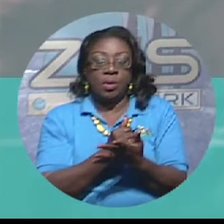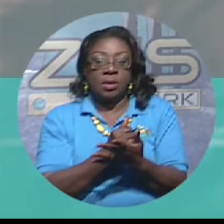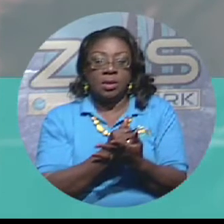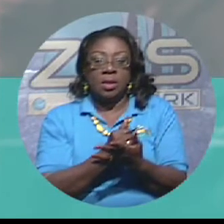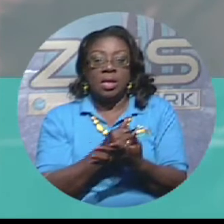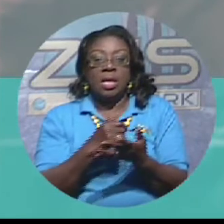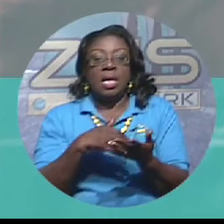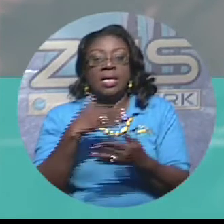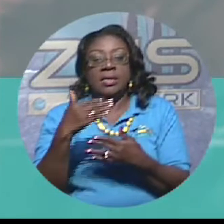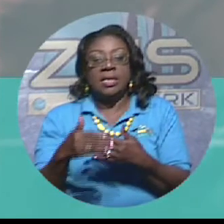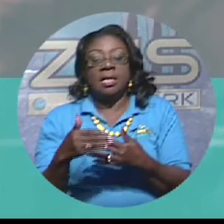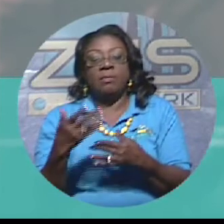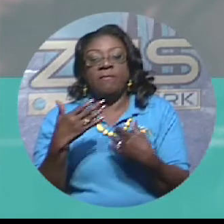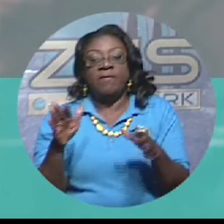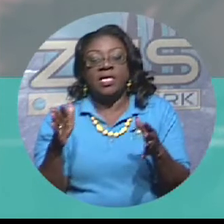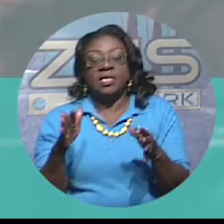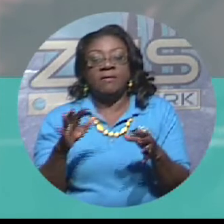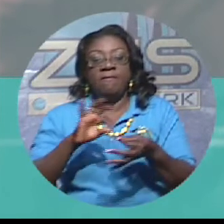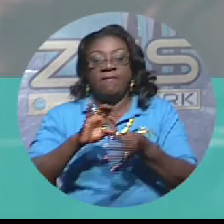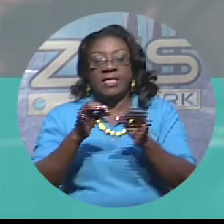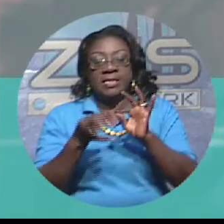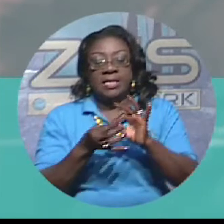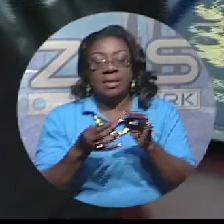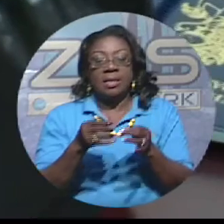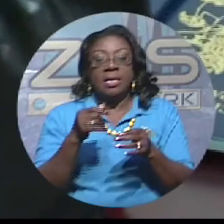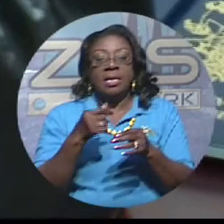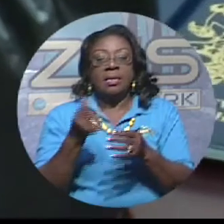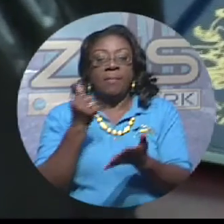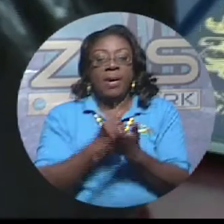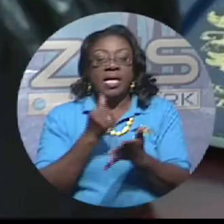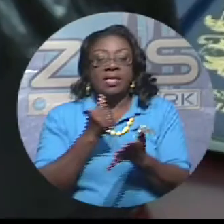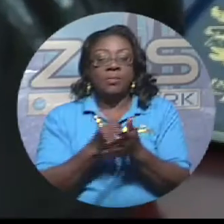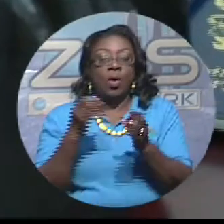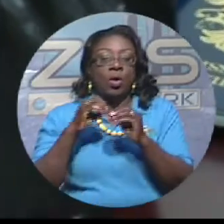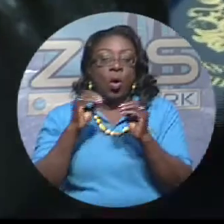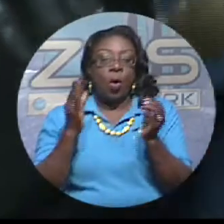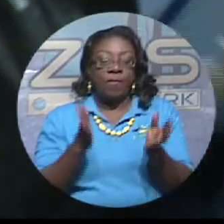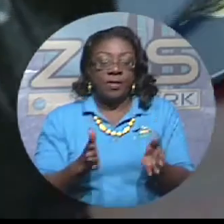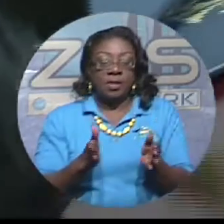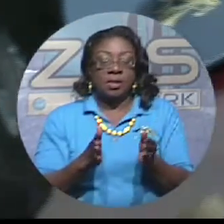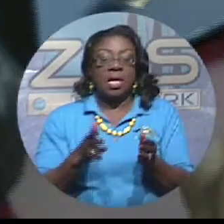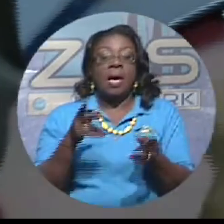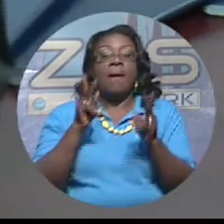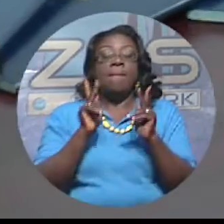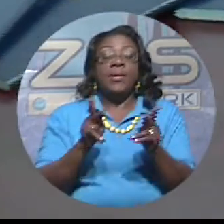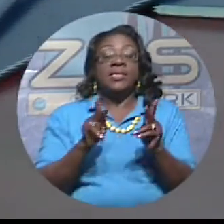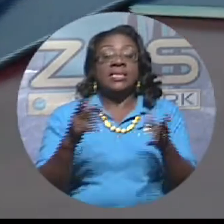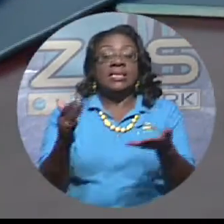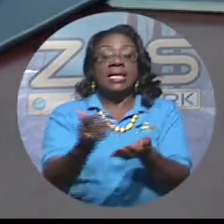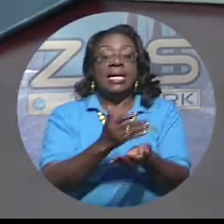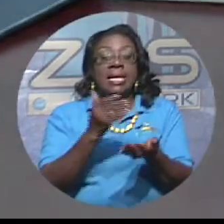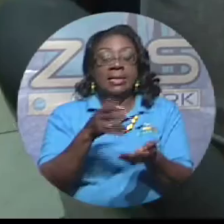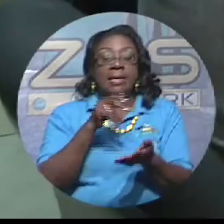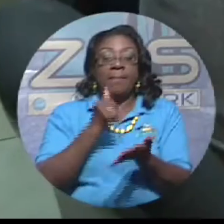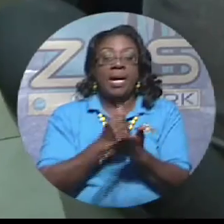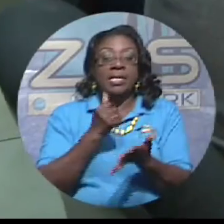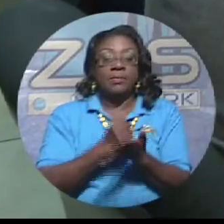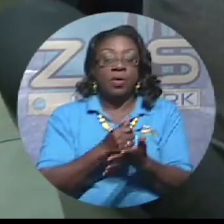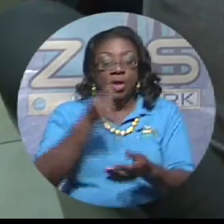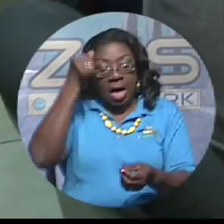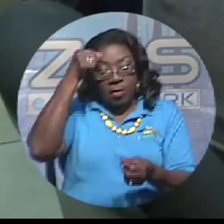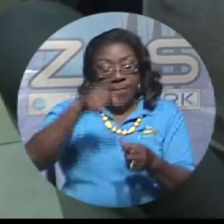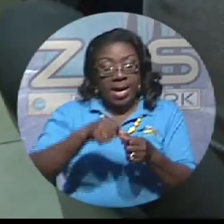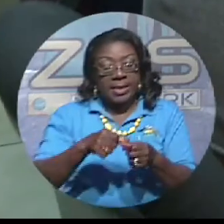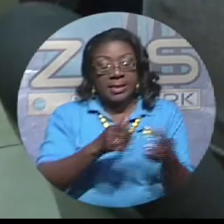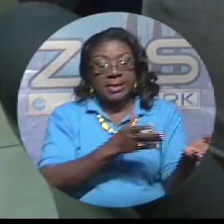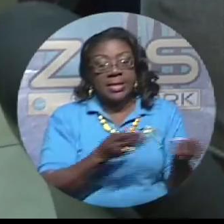the issues at the main passport office are fixed and repaired. Persons collecting passports are reminded to take along their receipts